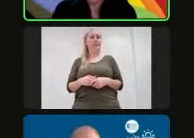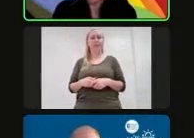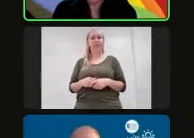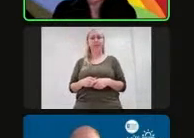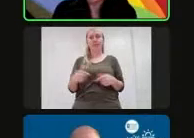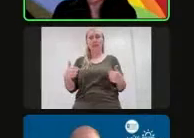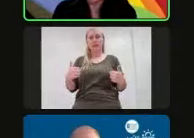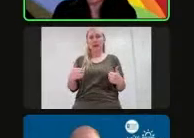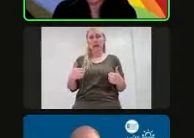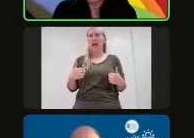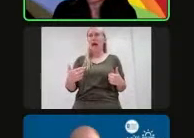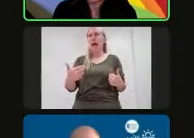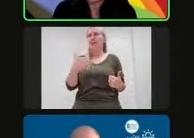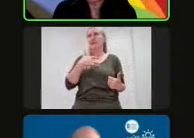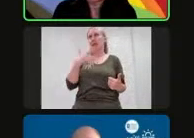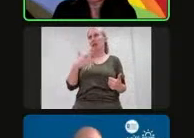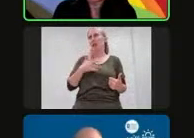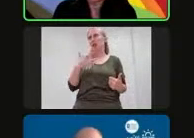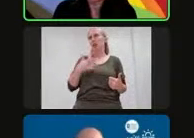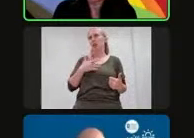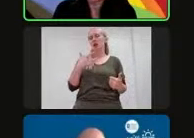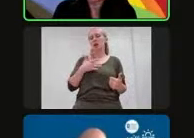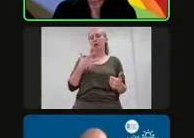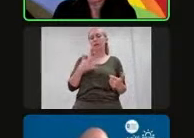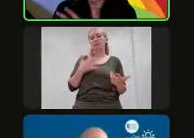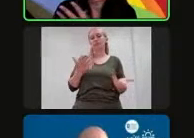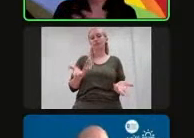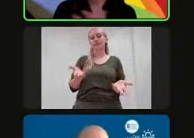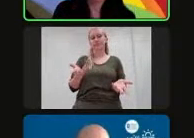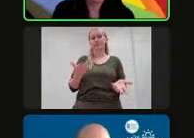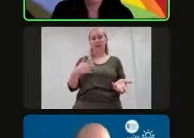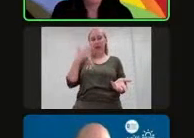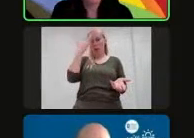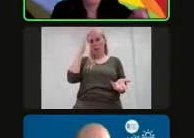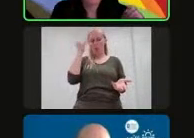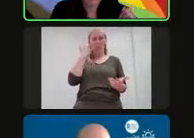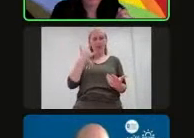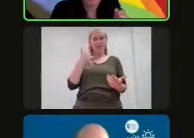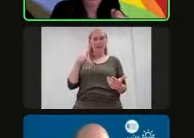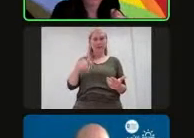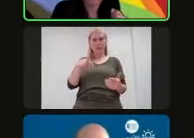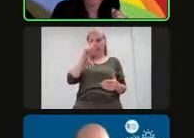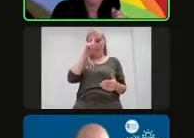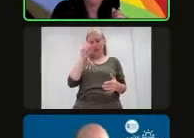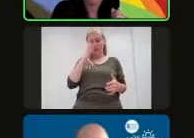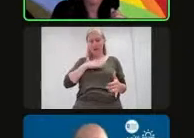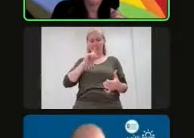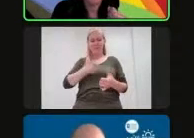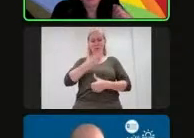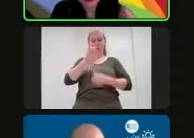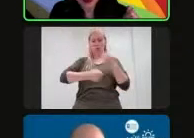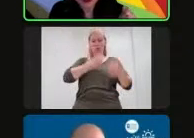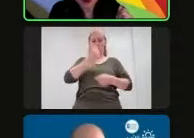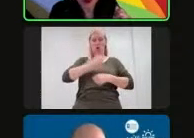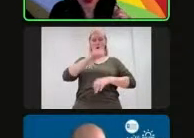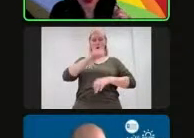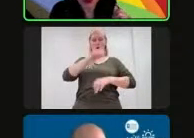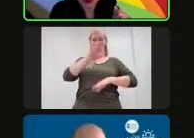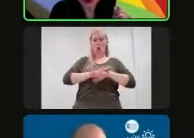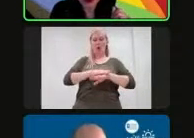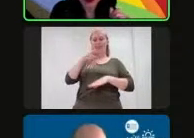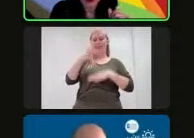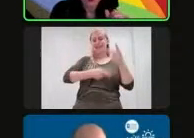I feel like, I don't know if it's because like this is my first year being on this kind of